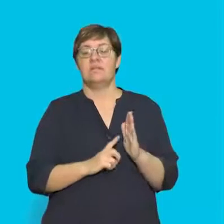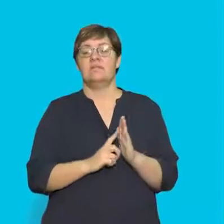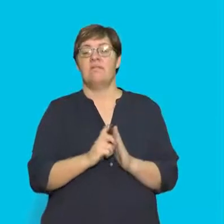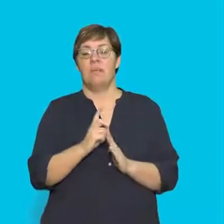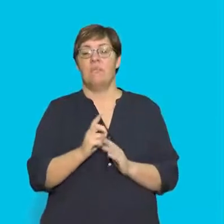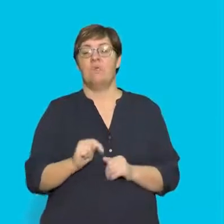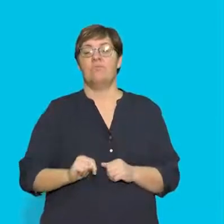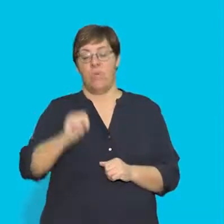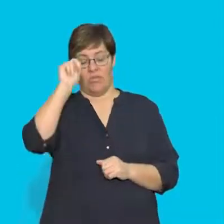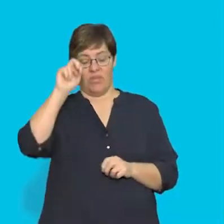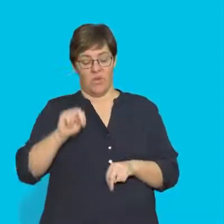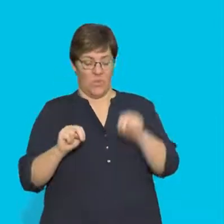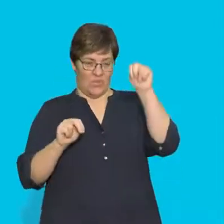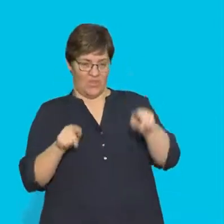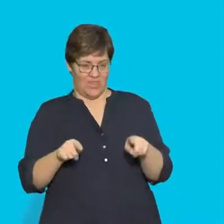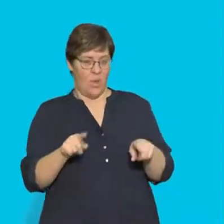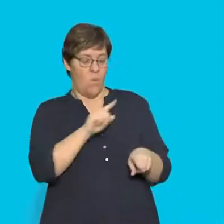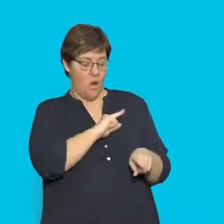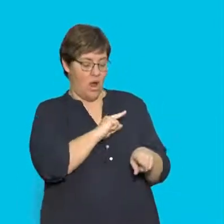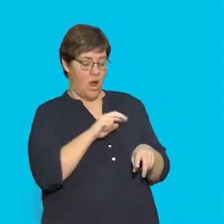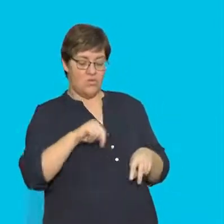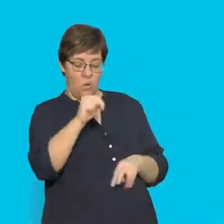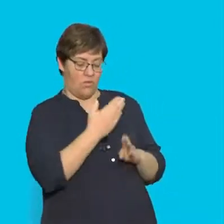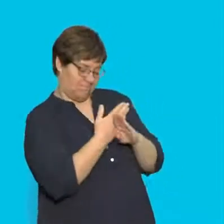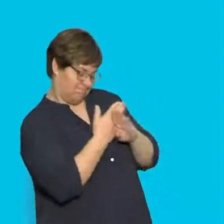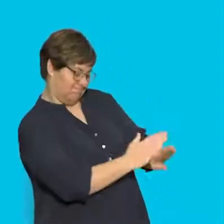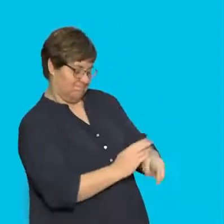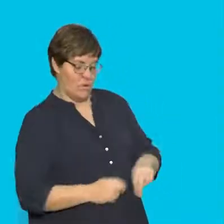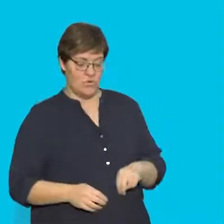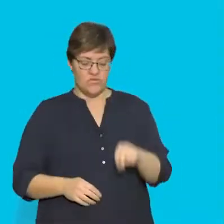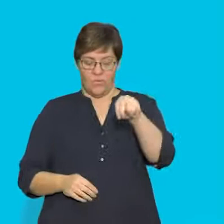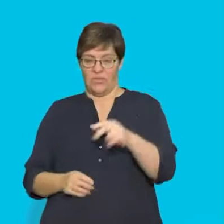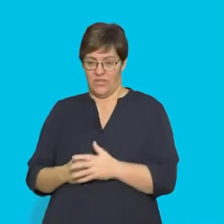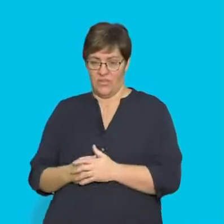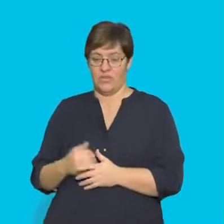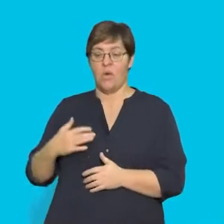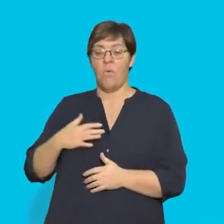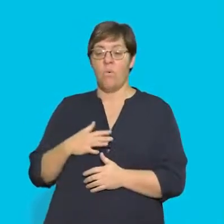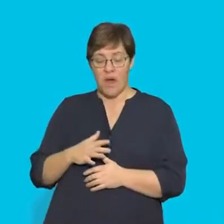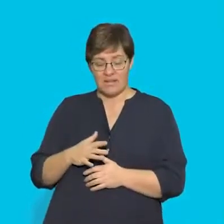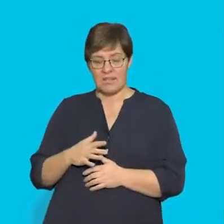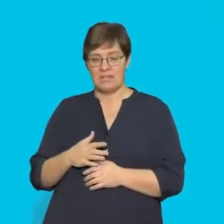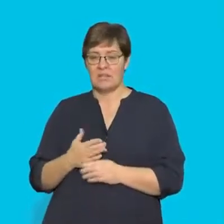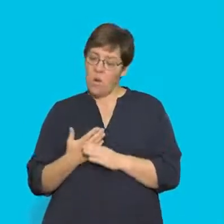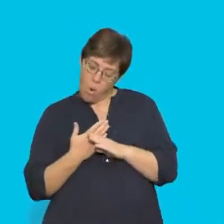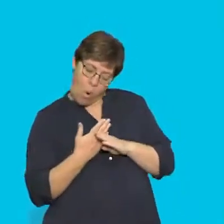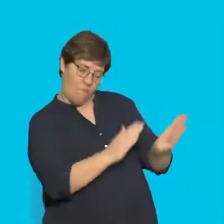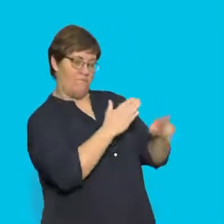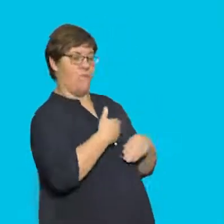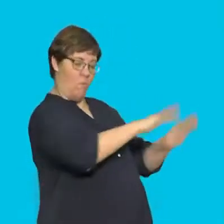Pole because North repels North. So it wants to create repulsion.